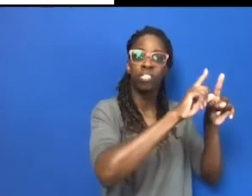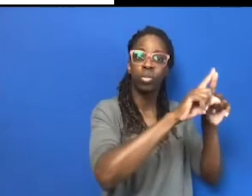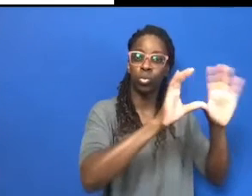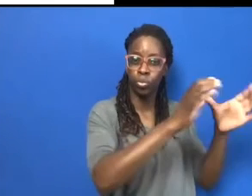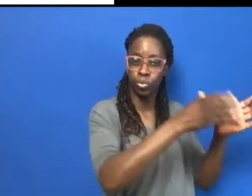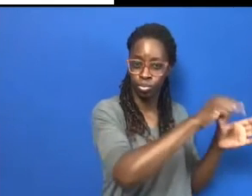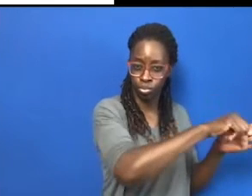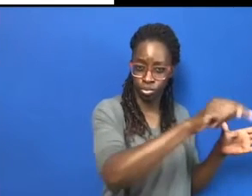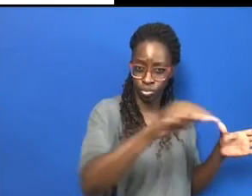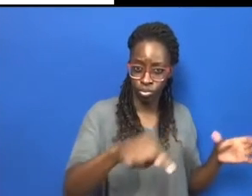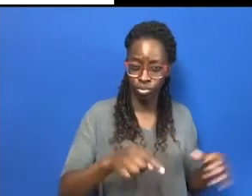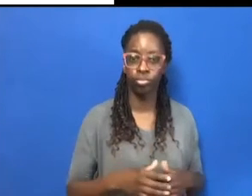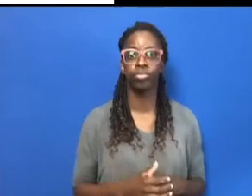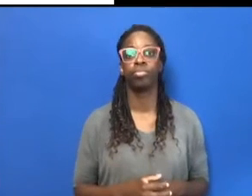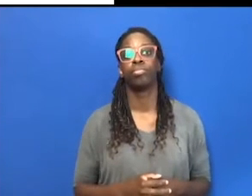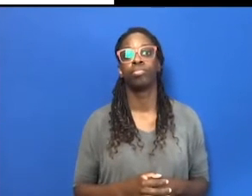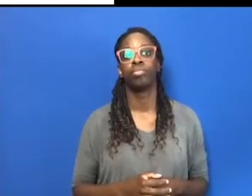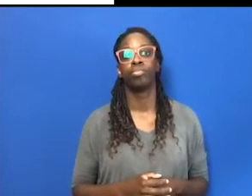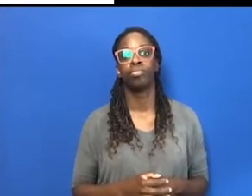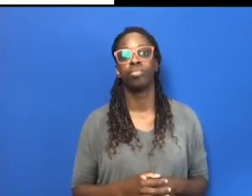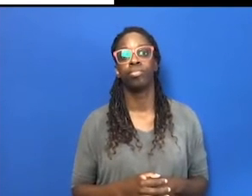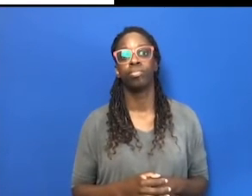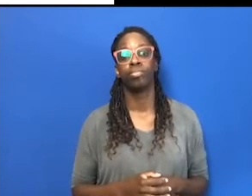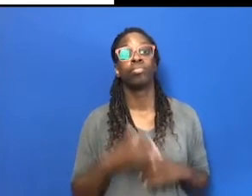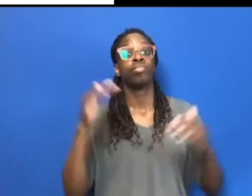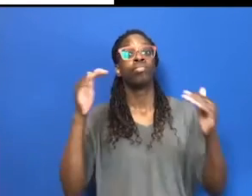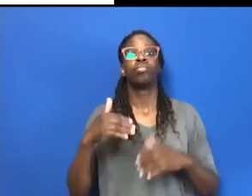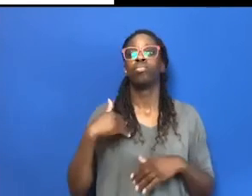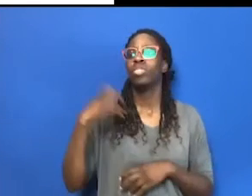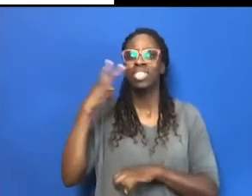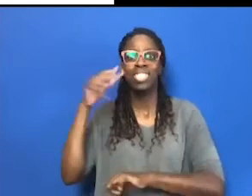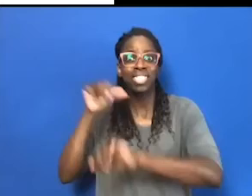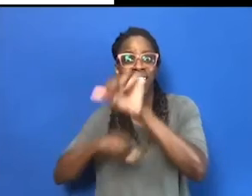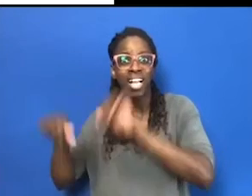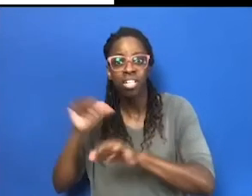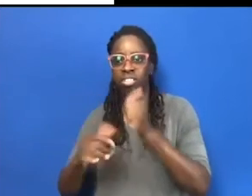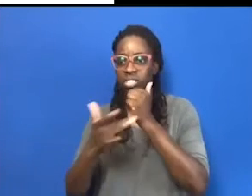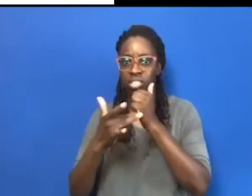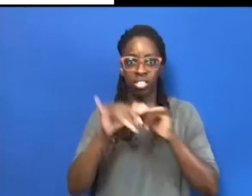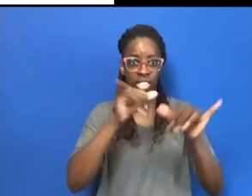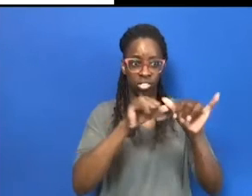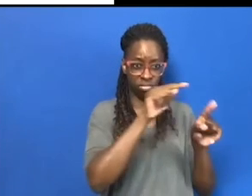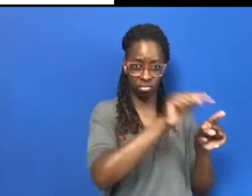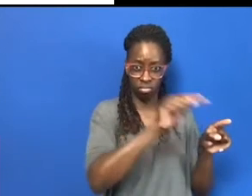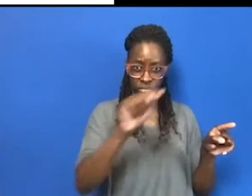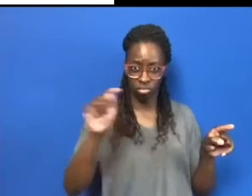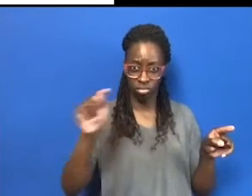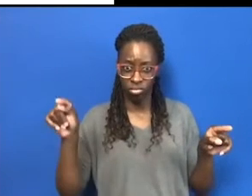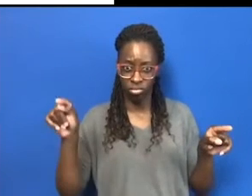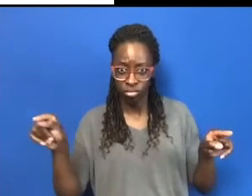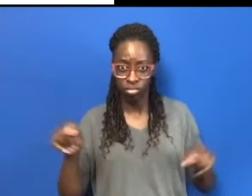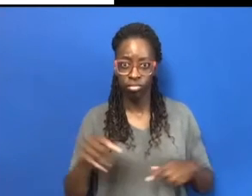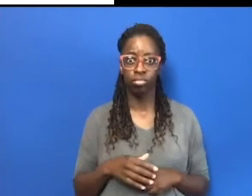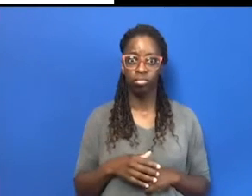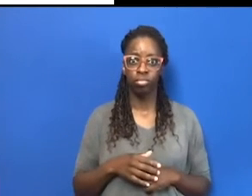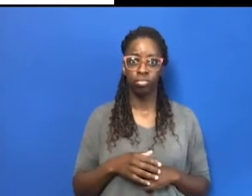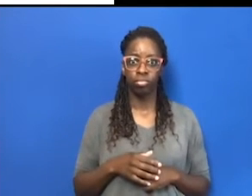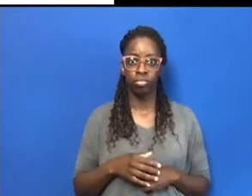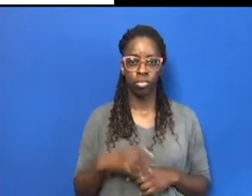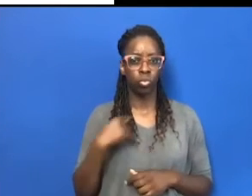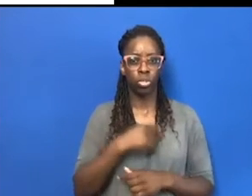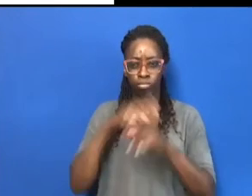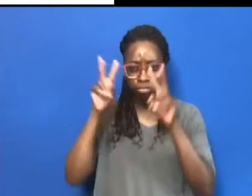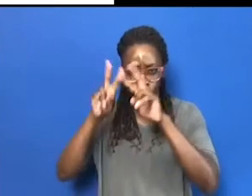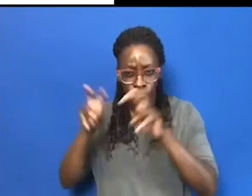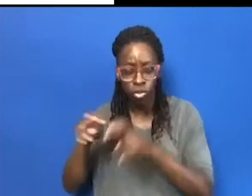examine what was the distribution of science, technology, and engineering indicators that we coded. So we were interested